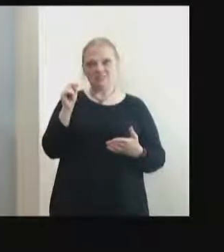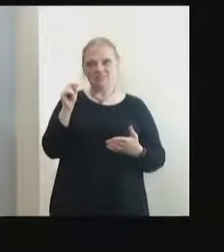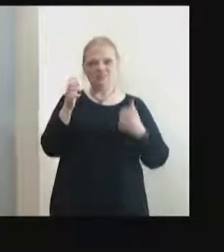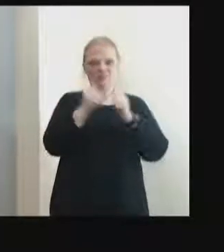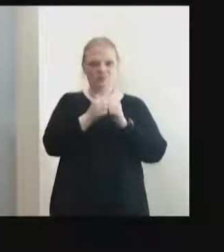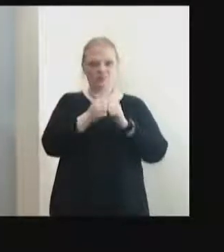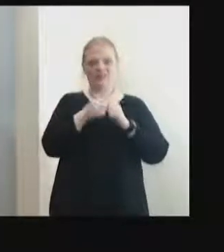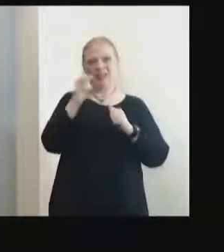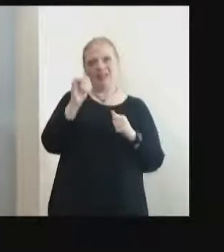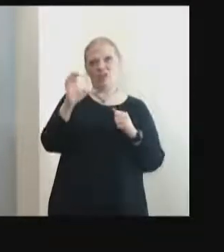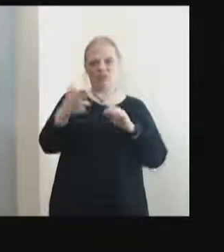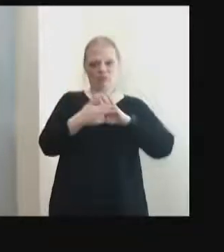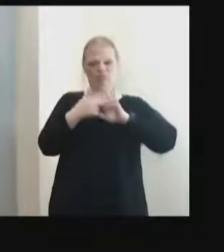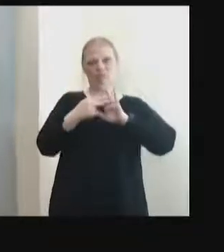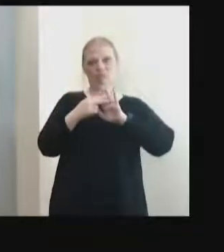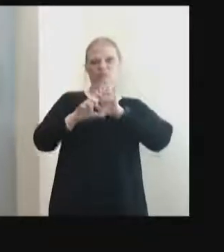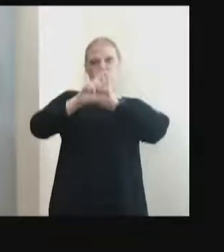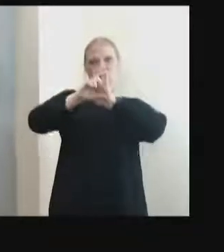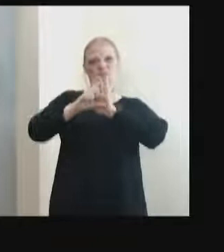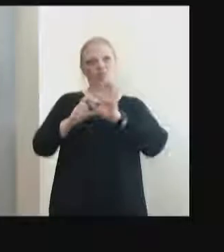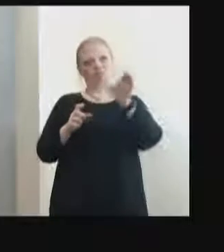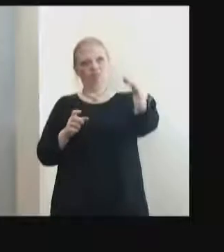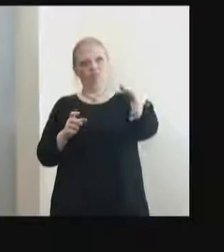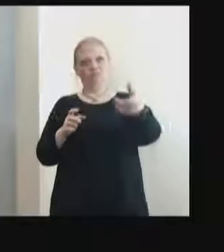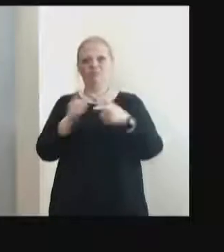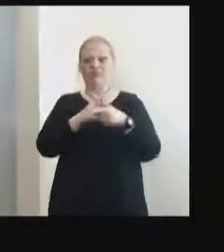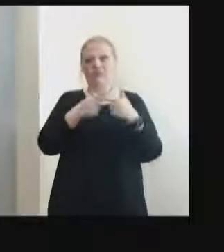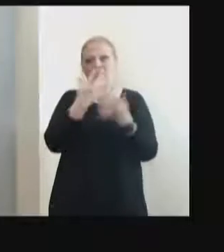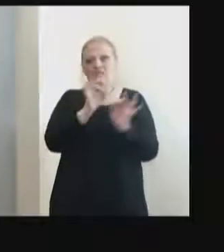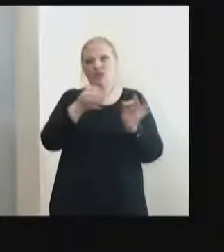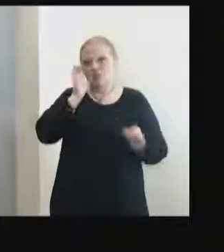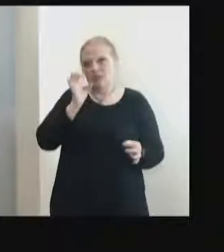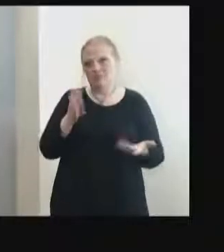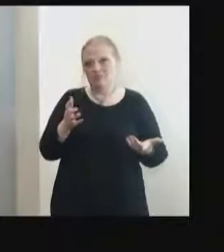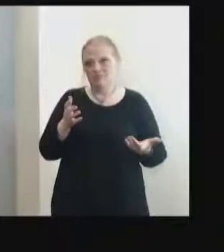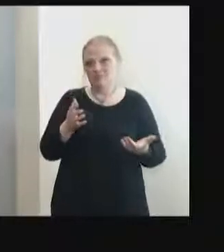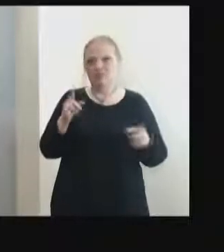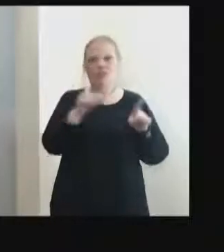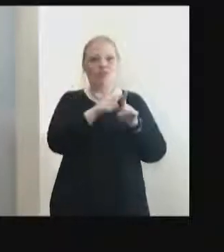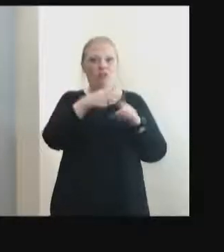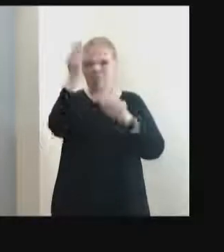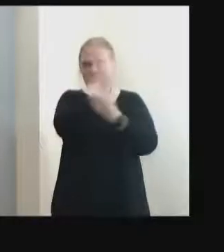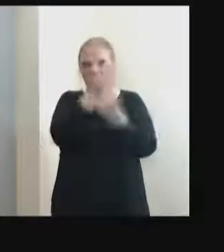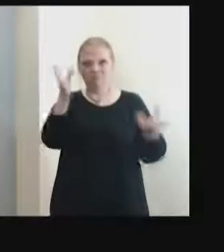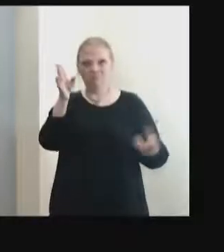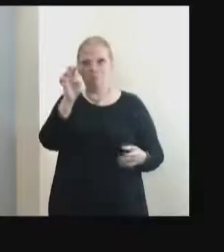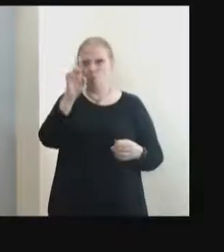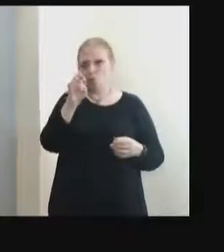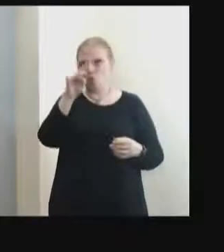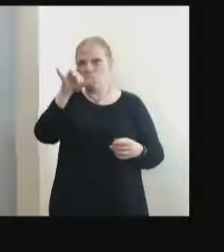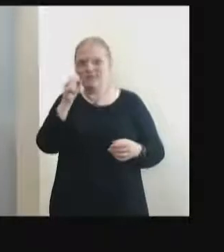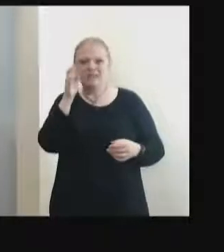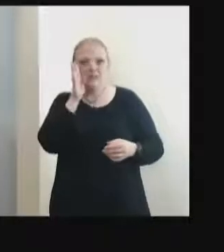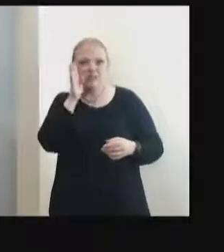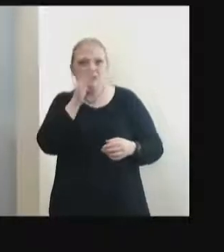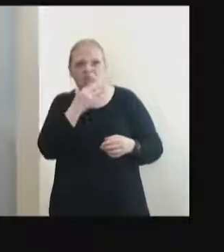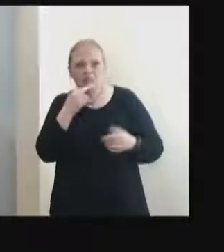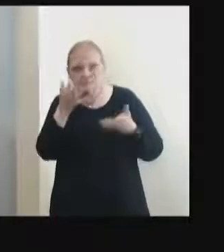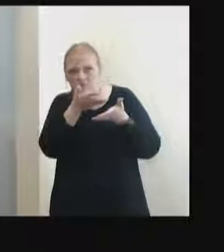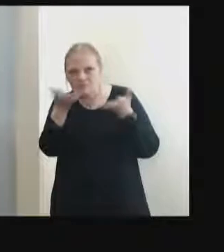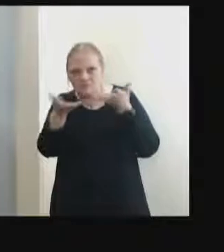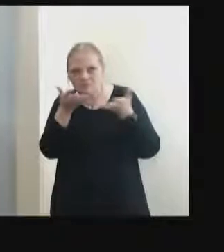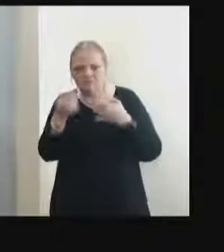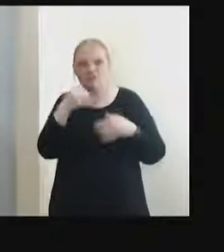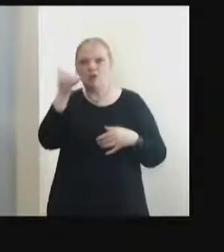logo on it, and you'll be able to get a free drink at Flying Bison. We're also letting the other breweries out there know we want to participate with you too. So